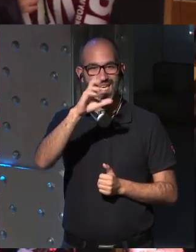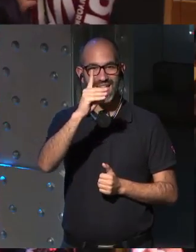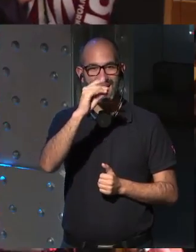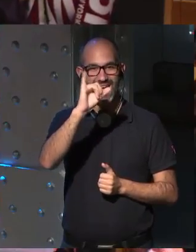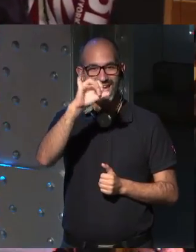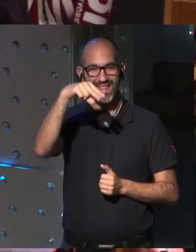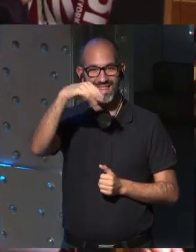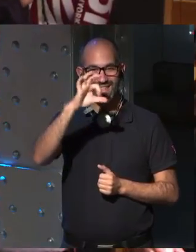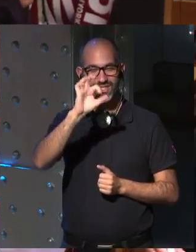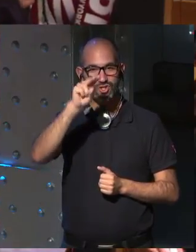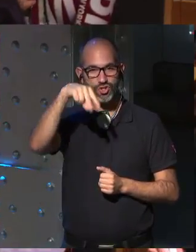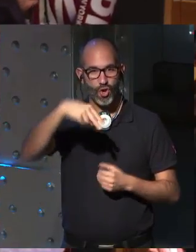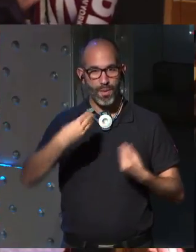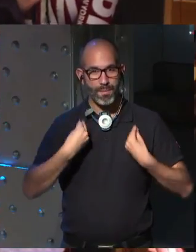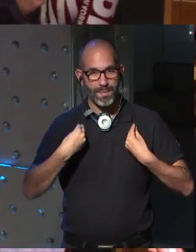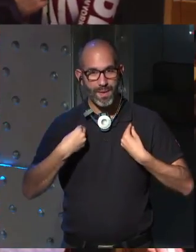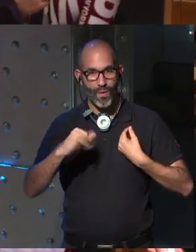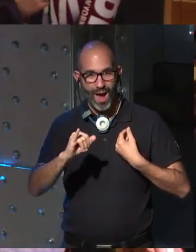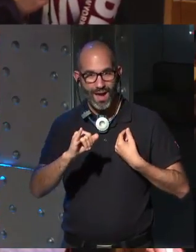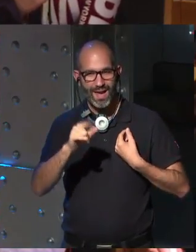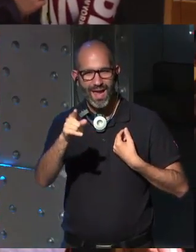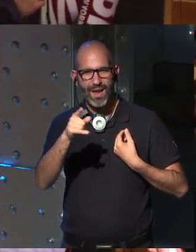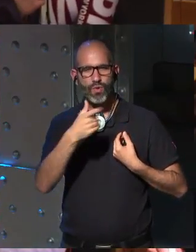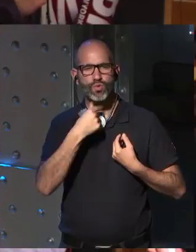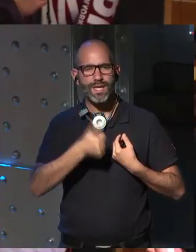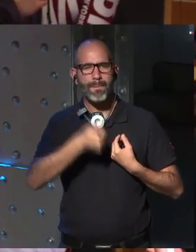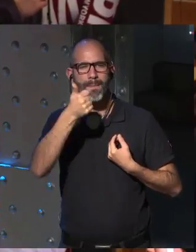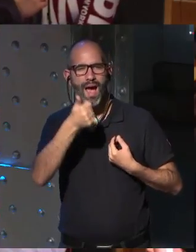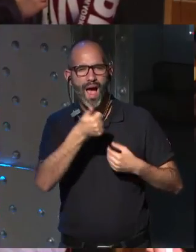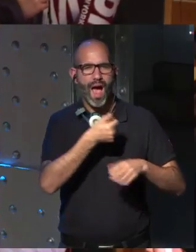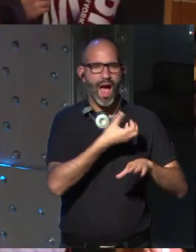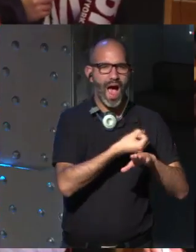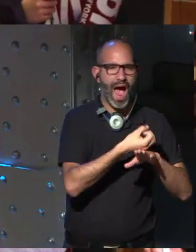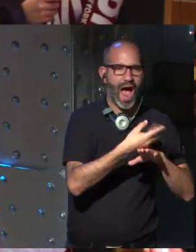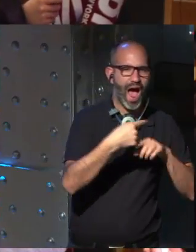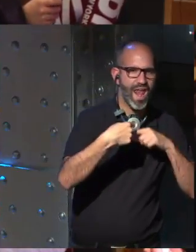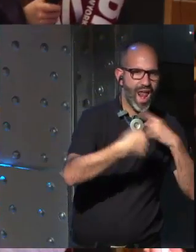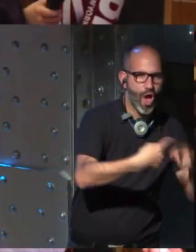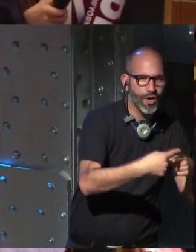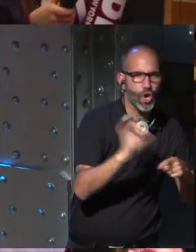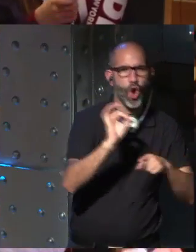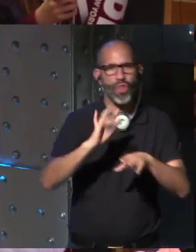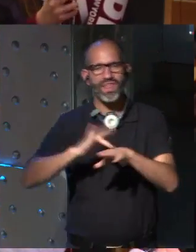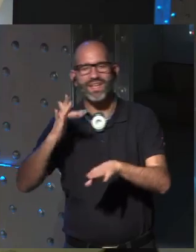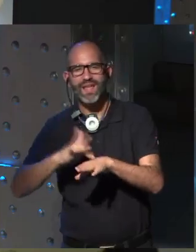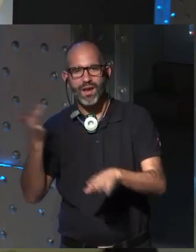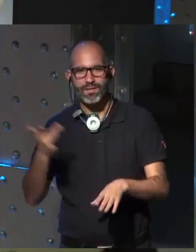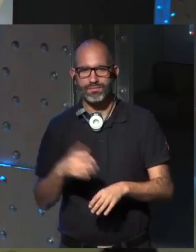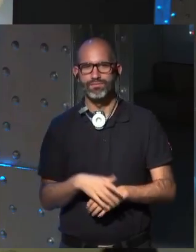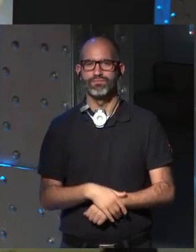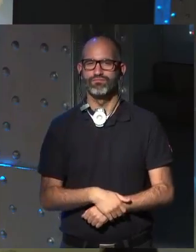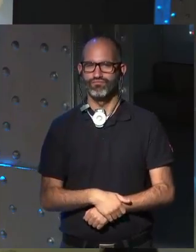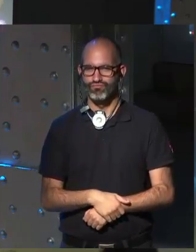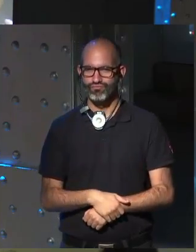If Edison were alive today, would he still be fighting for analog recordings or